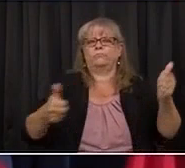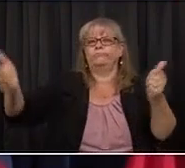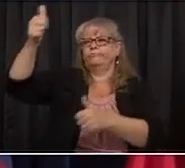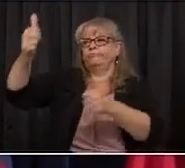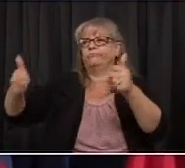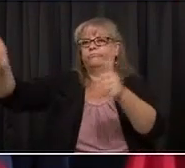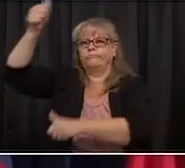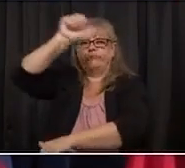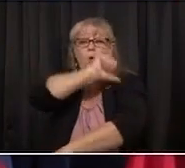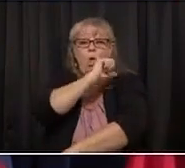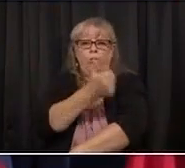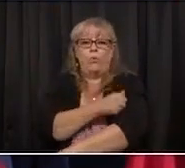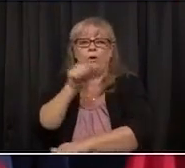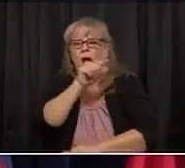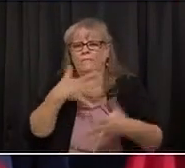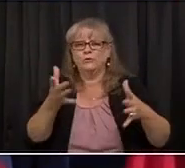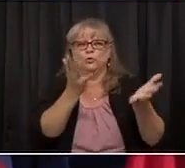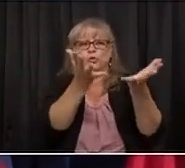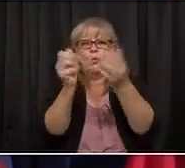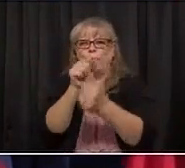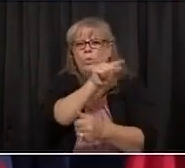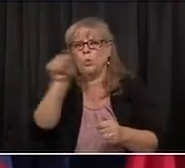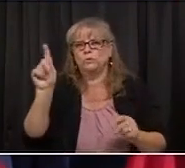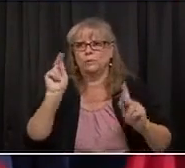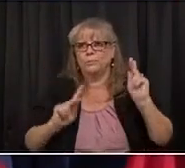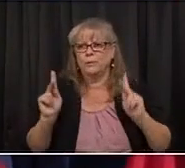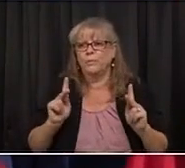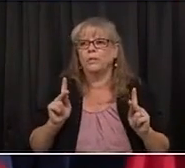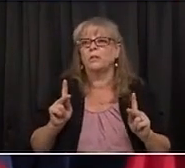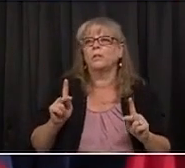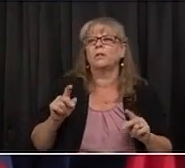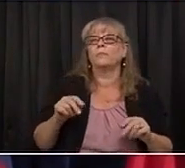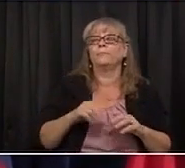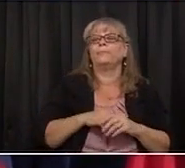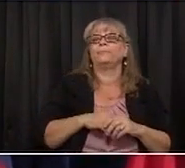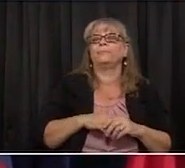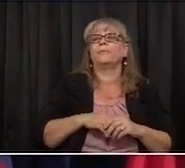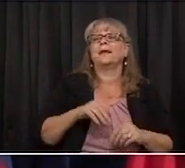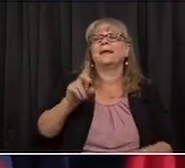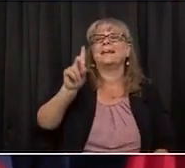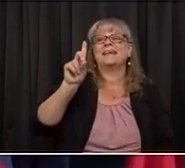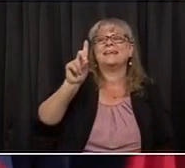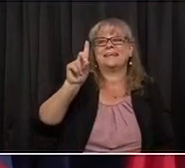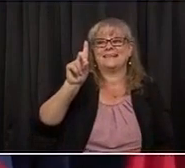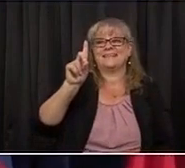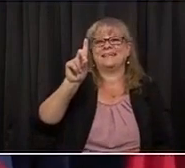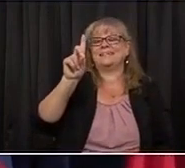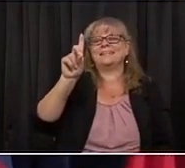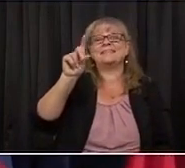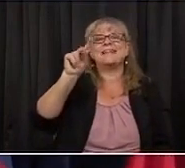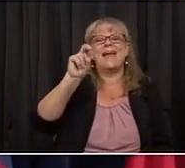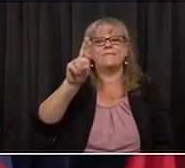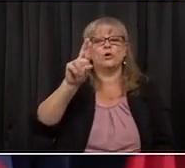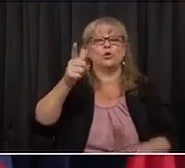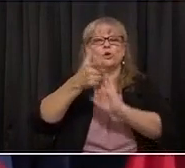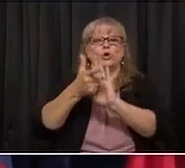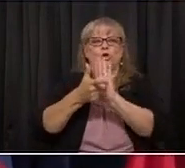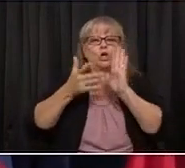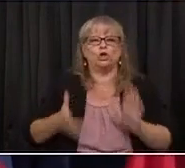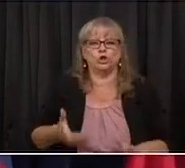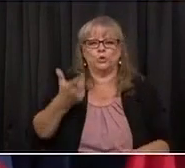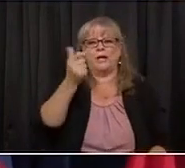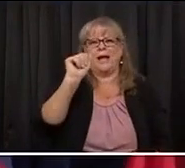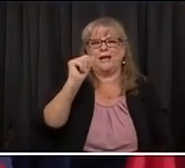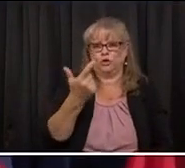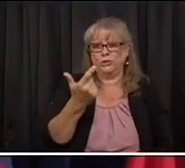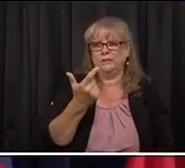we have worked with DA Beth McCann to be able to get the authority for our own officers of the peace. And keep in mind,